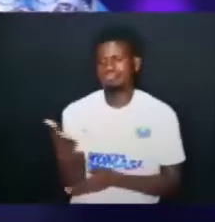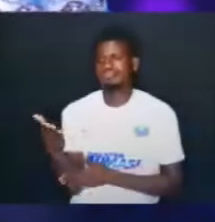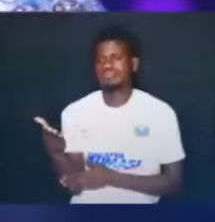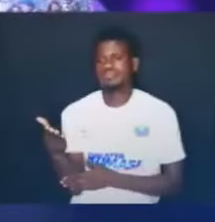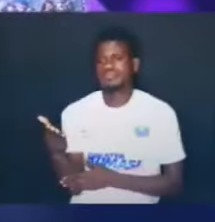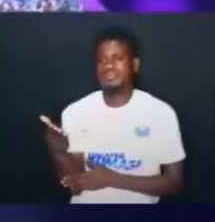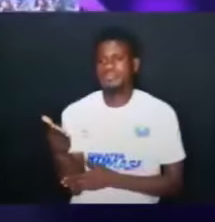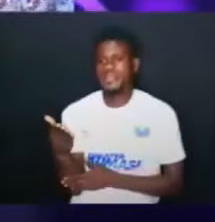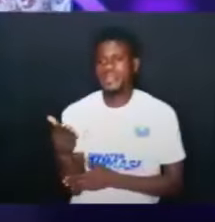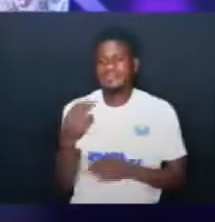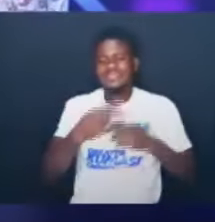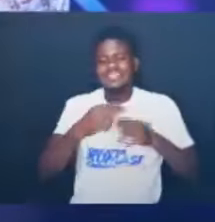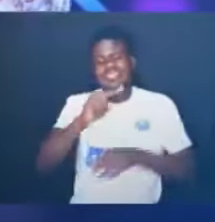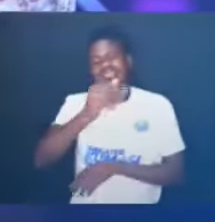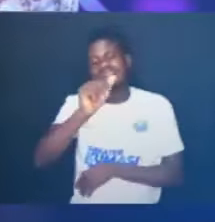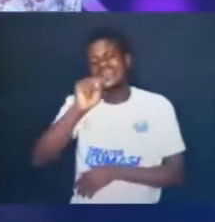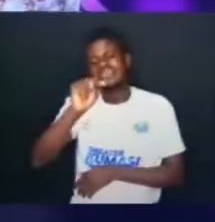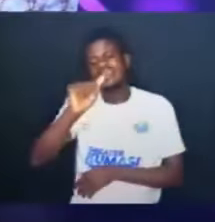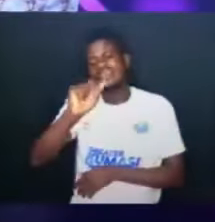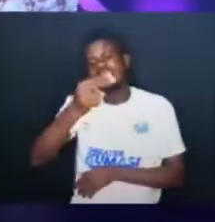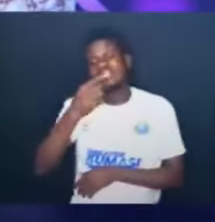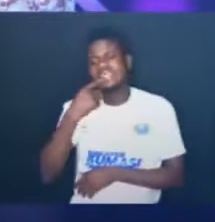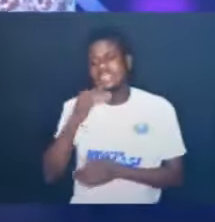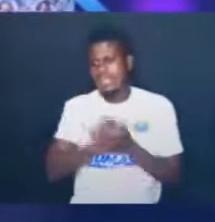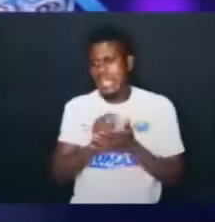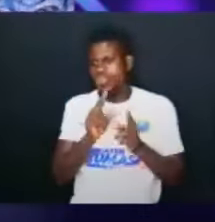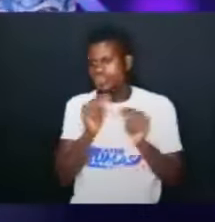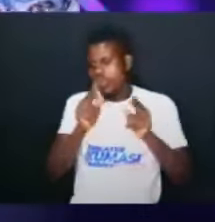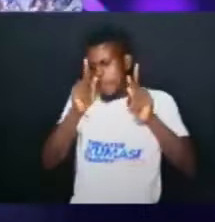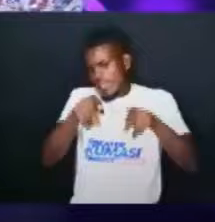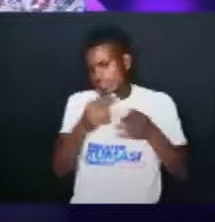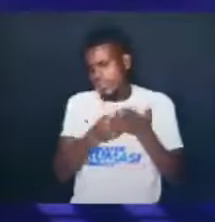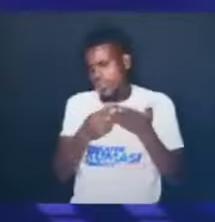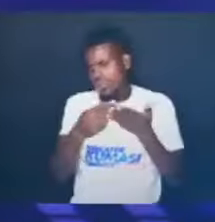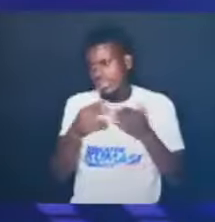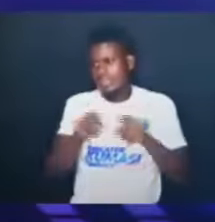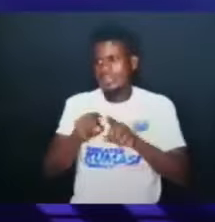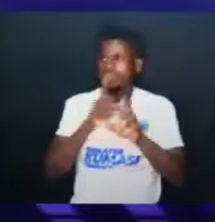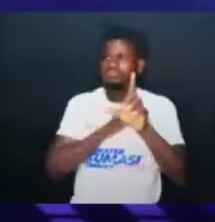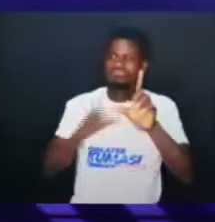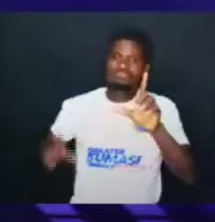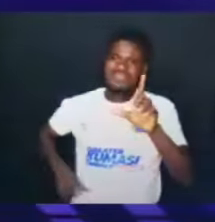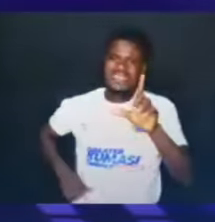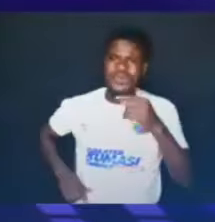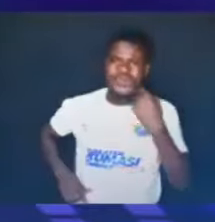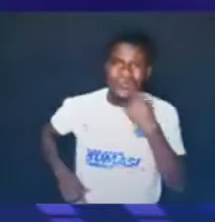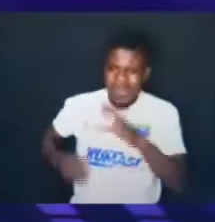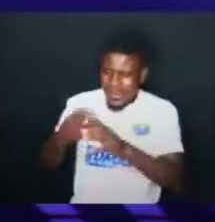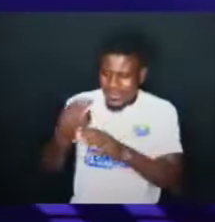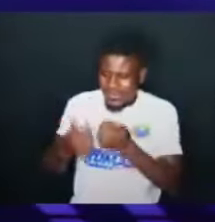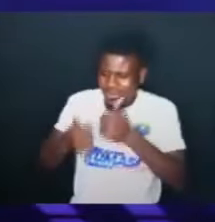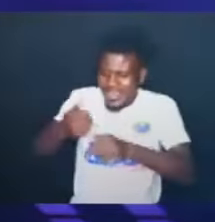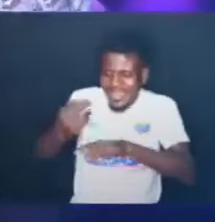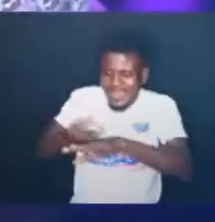Hannah says, there is none holy as the Lord. Now there is no rock like the one